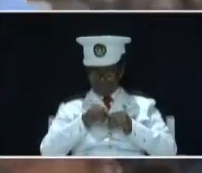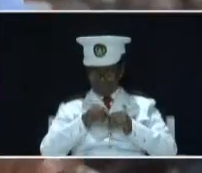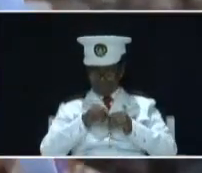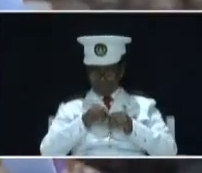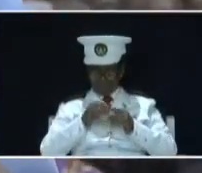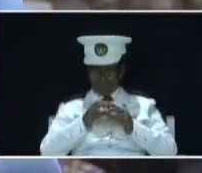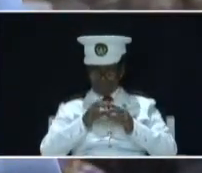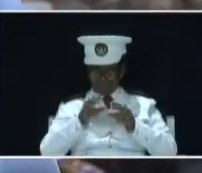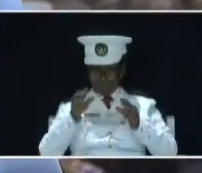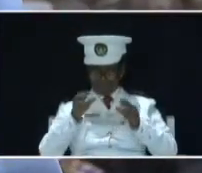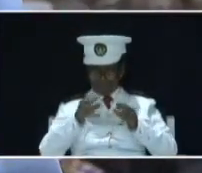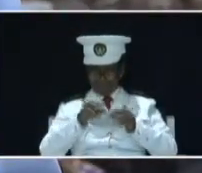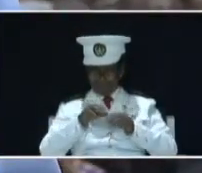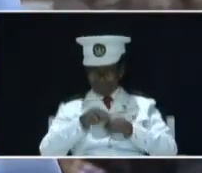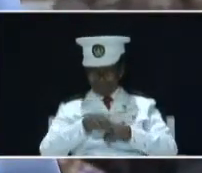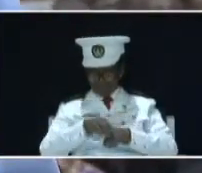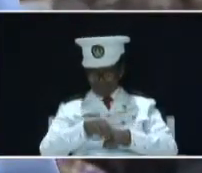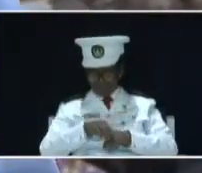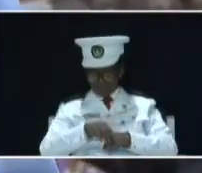Big prophecies.